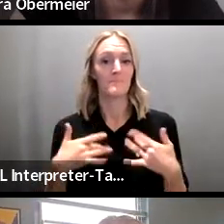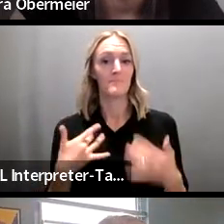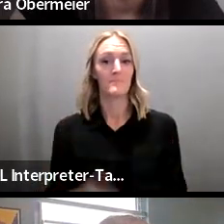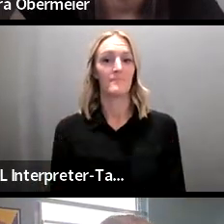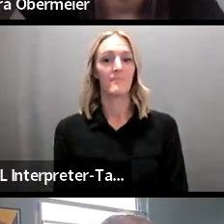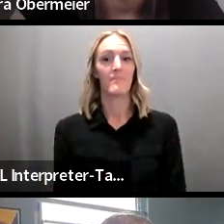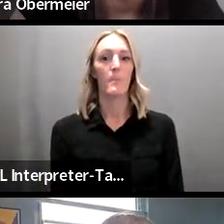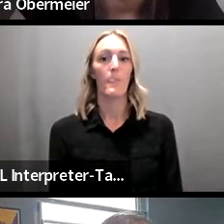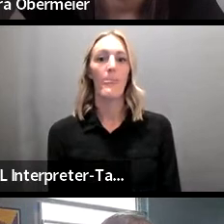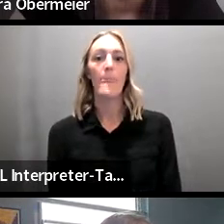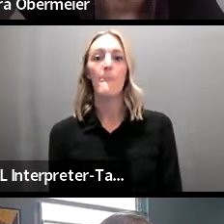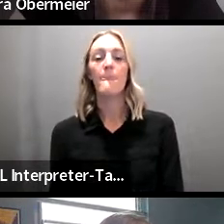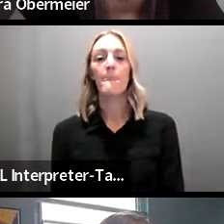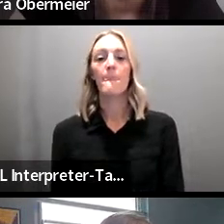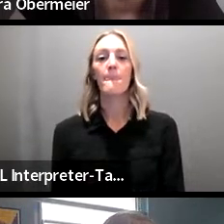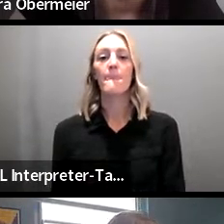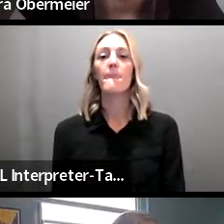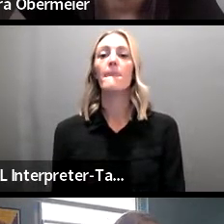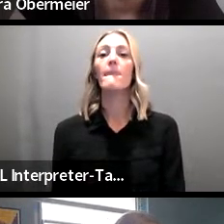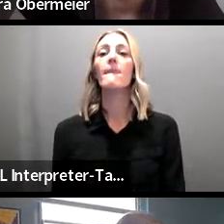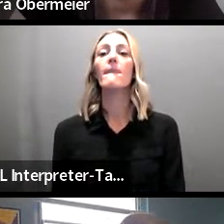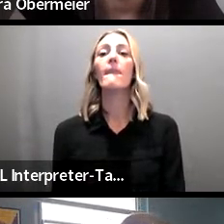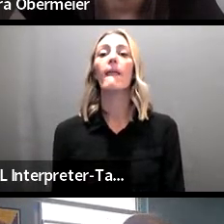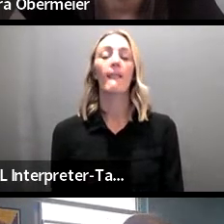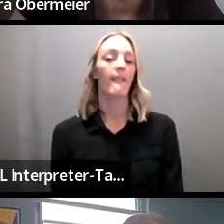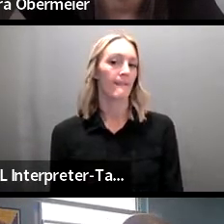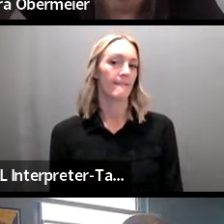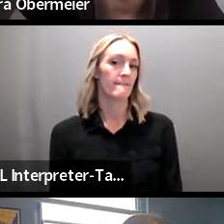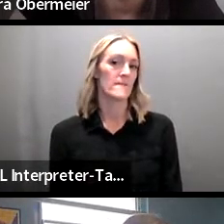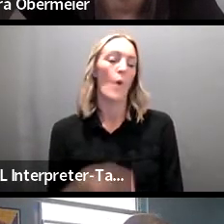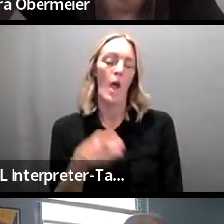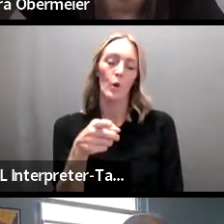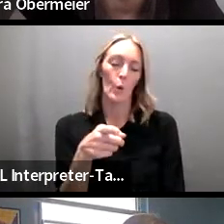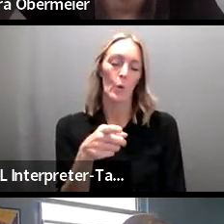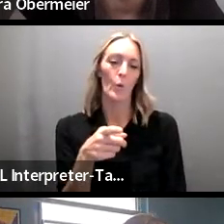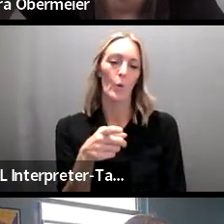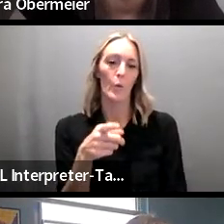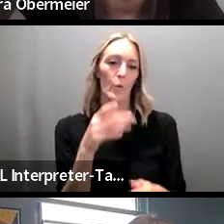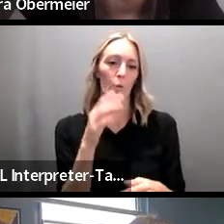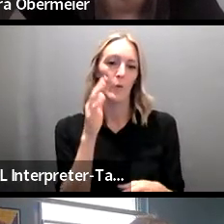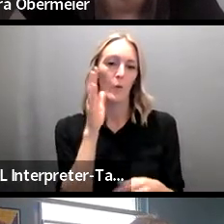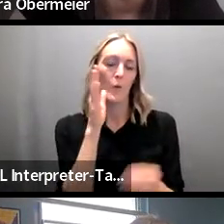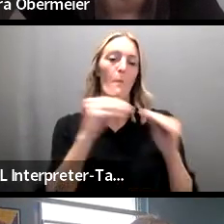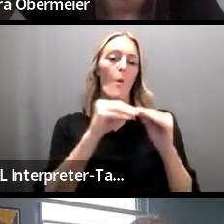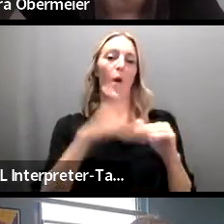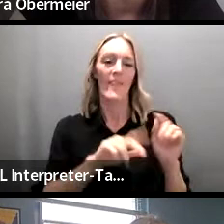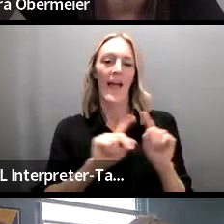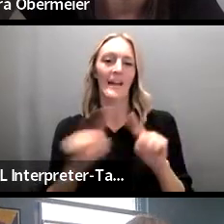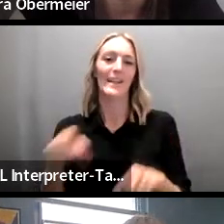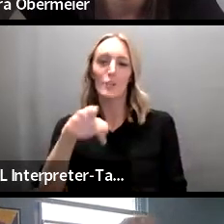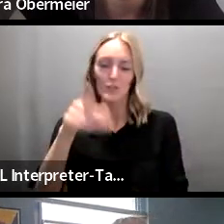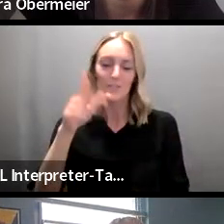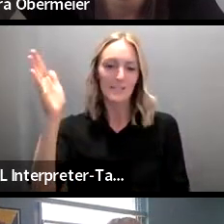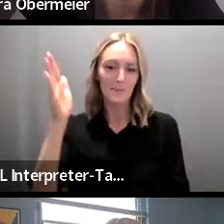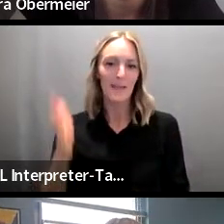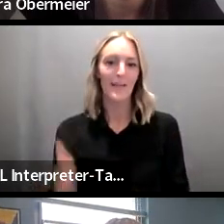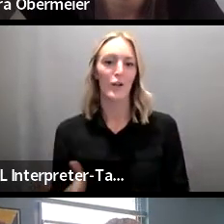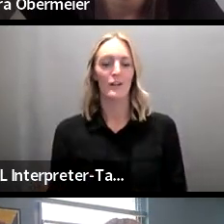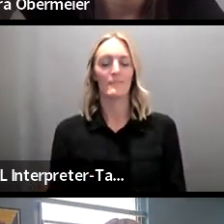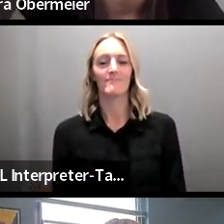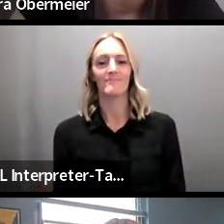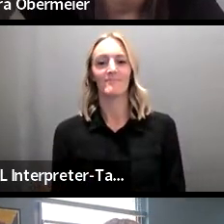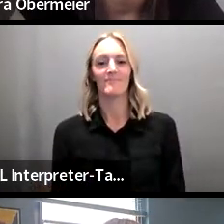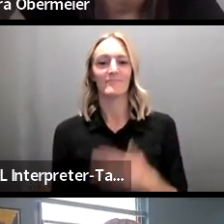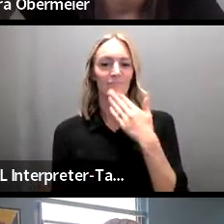there. Well, you're doing more than attending. She's a speaker, y'all.